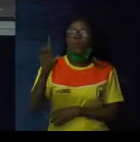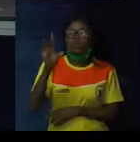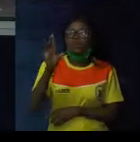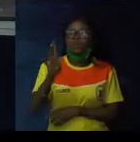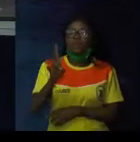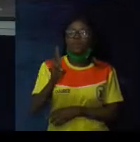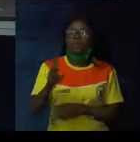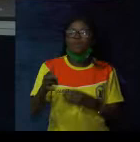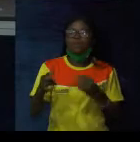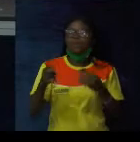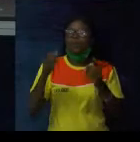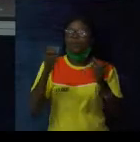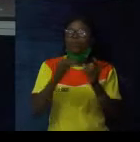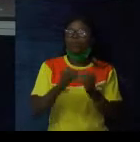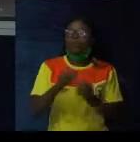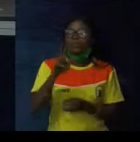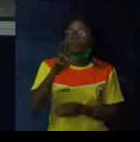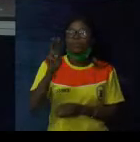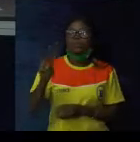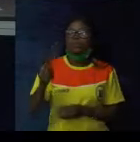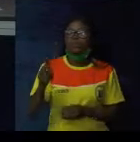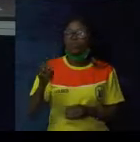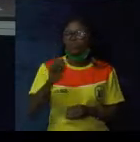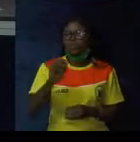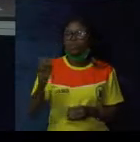plus 32, and you get